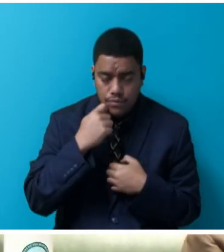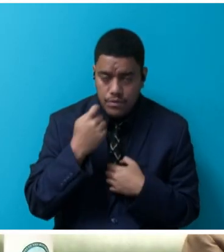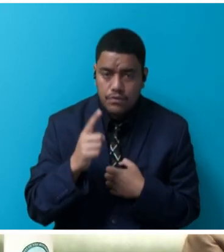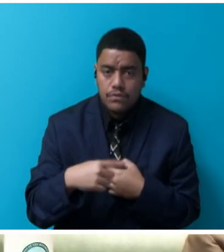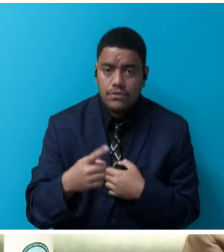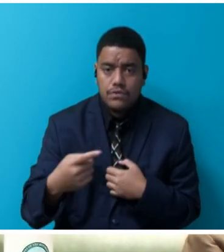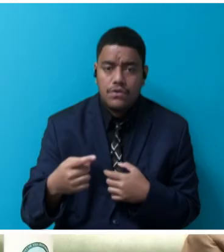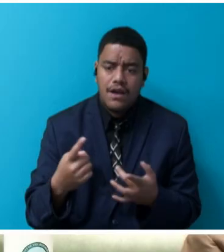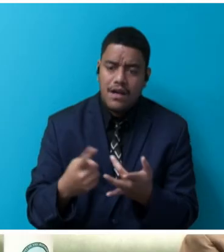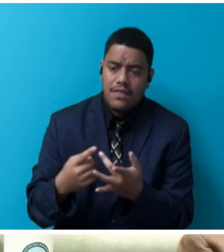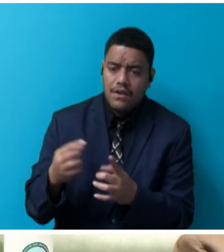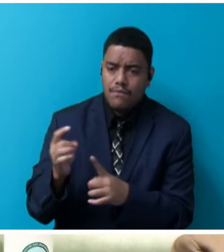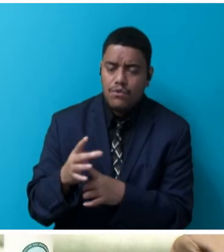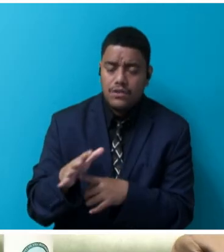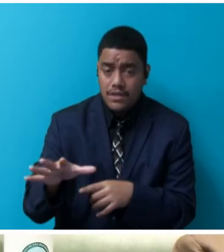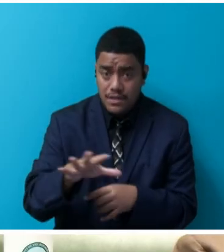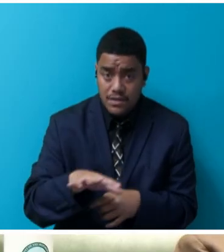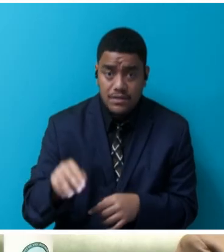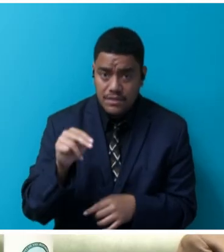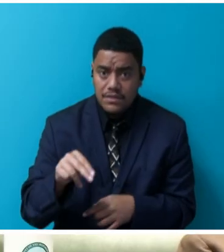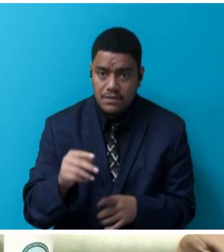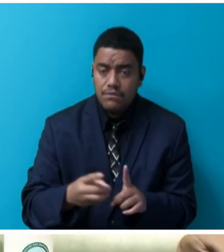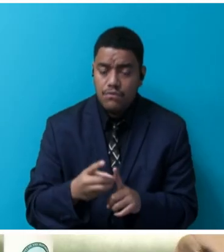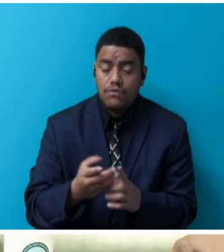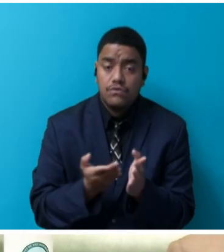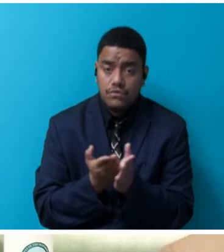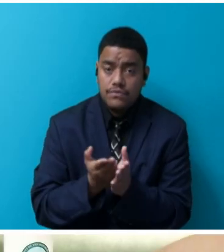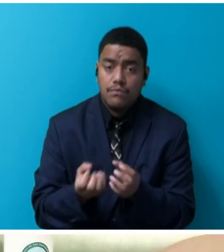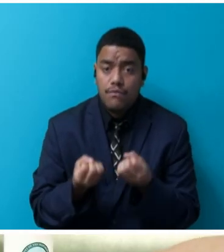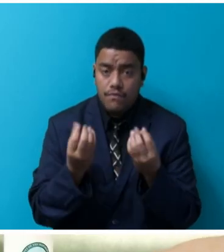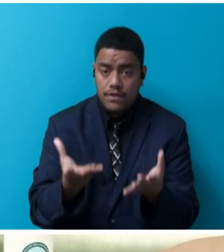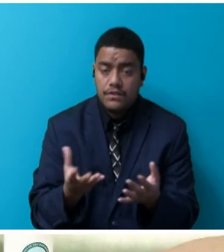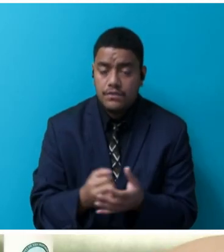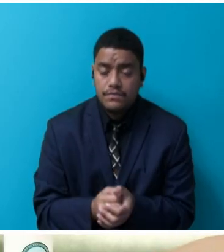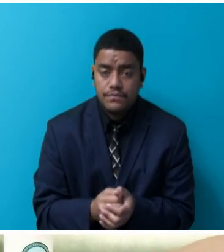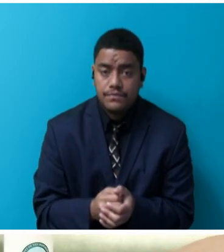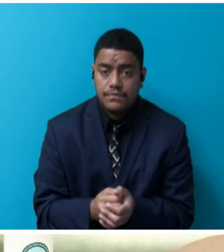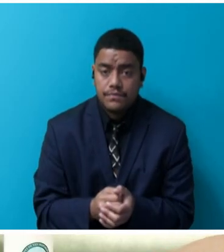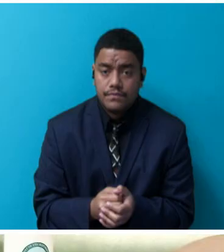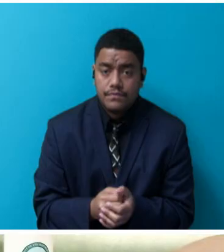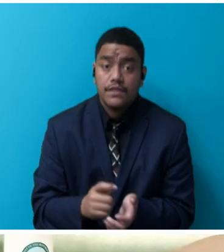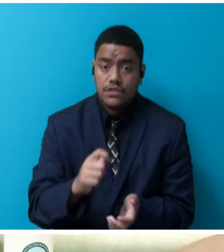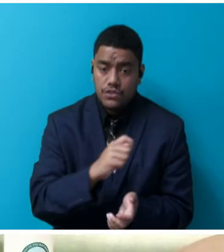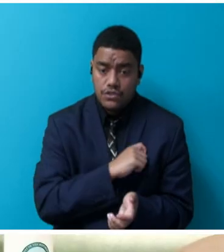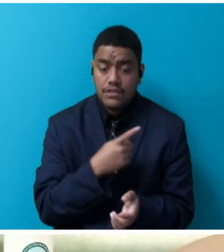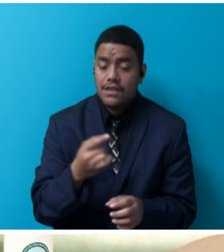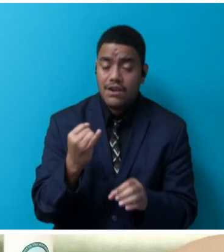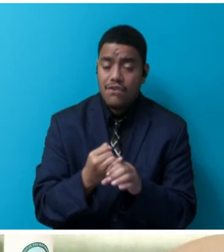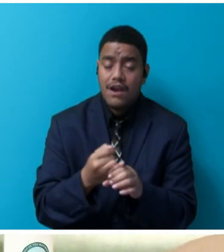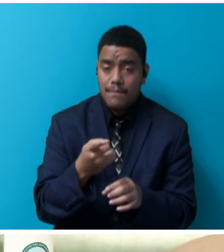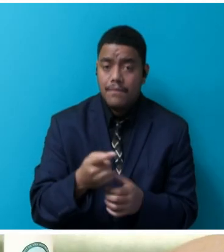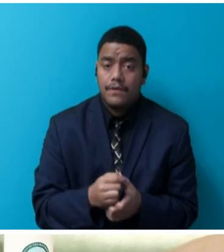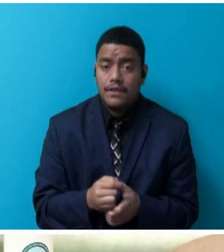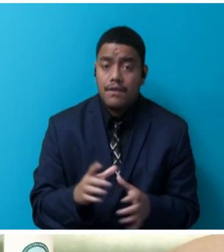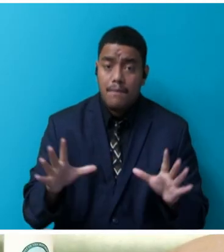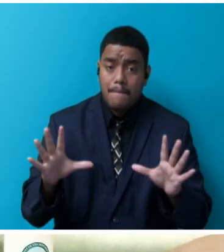important areas of responsibilities of service providers in cross-border criminal investigations, the